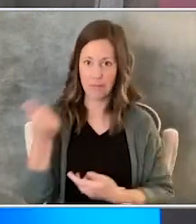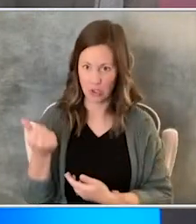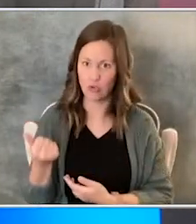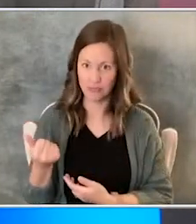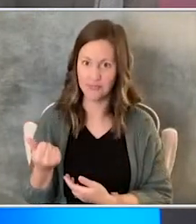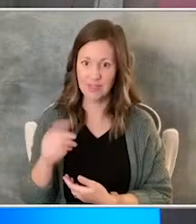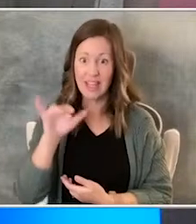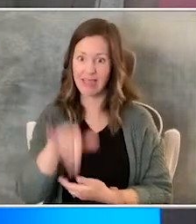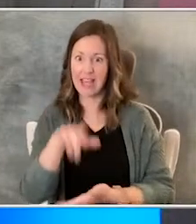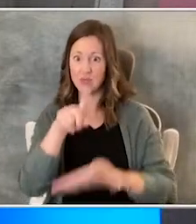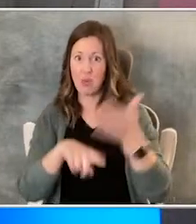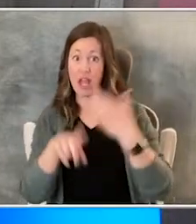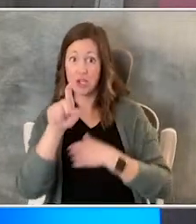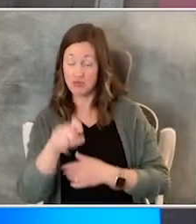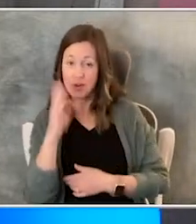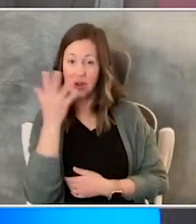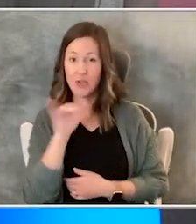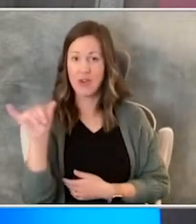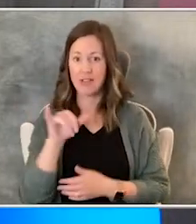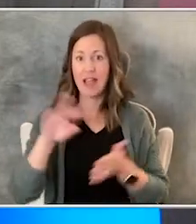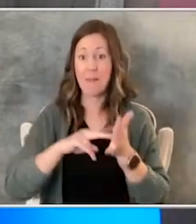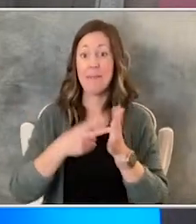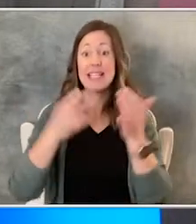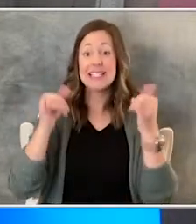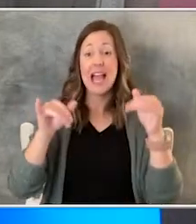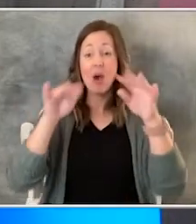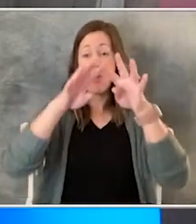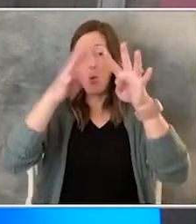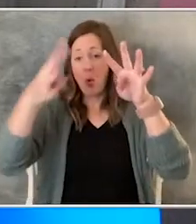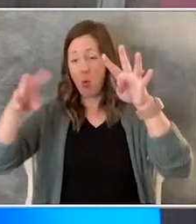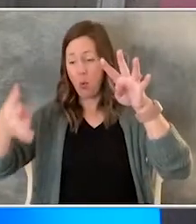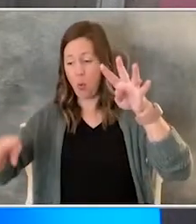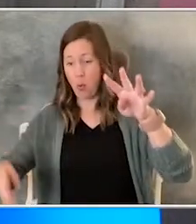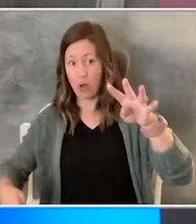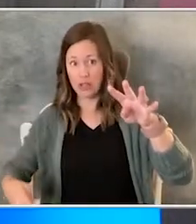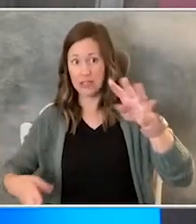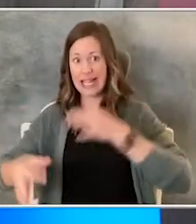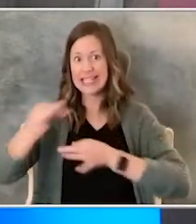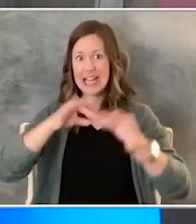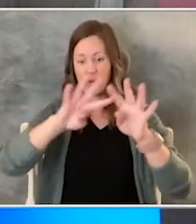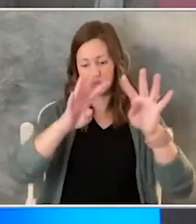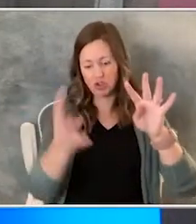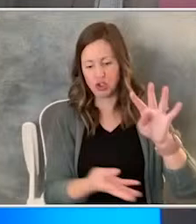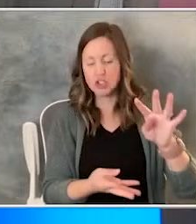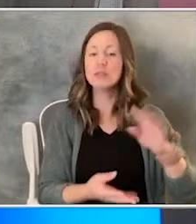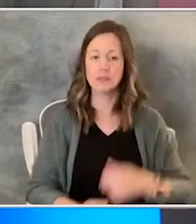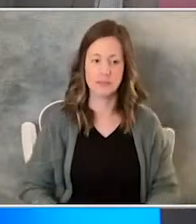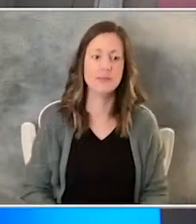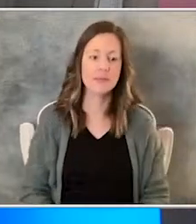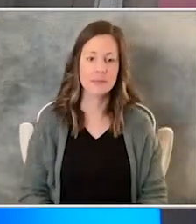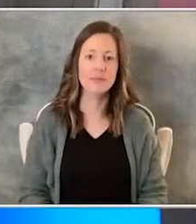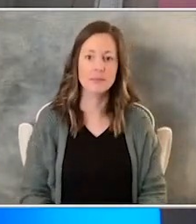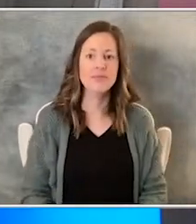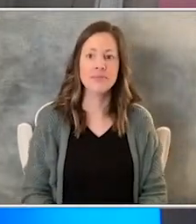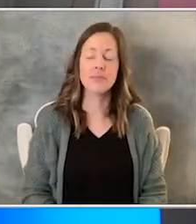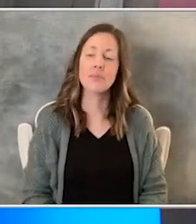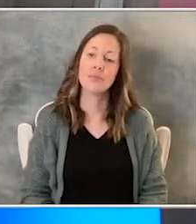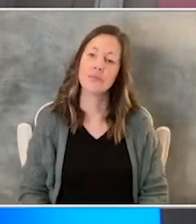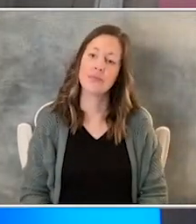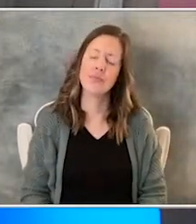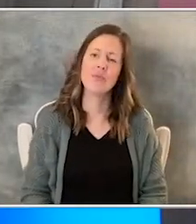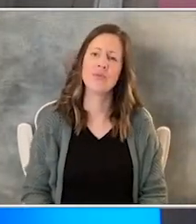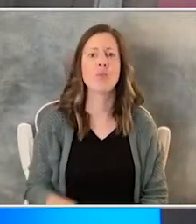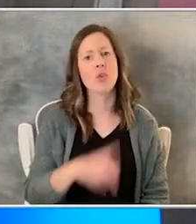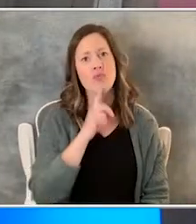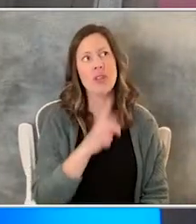home? I have 100% blockage. Well, the good news is it's not going to get any worse. You know, it's 100%. Right. So well, yeah. It's not, so you've already got feeders,